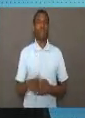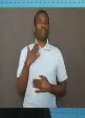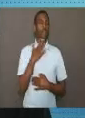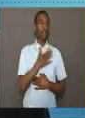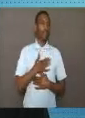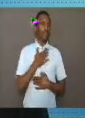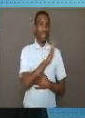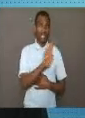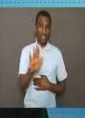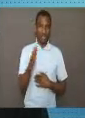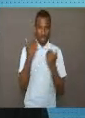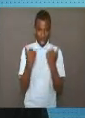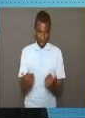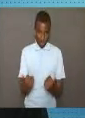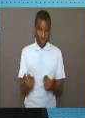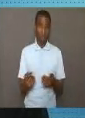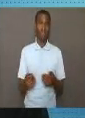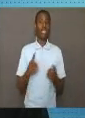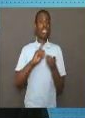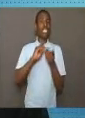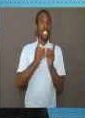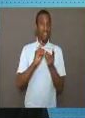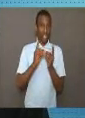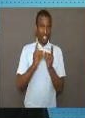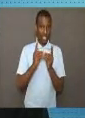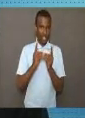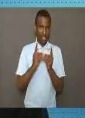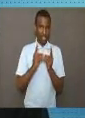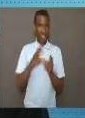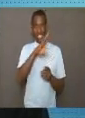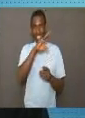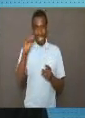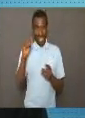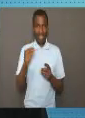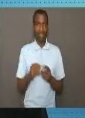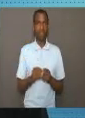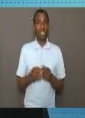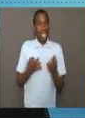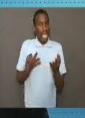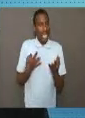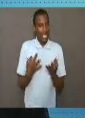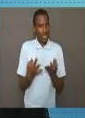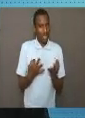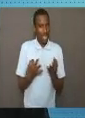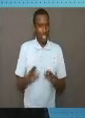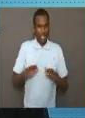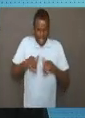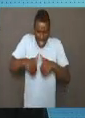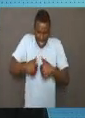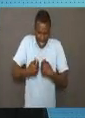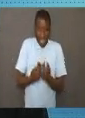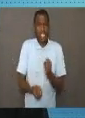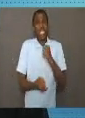Please write down a definition and then explain why